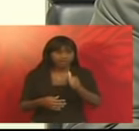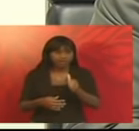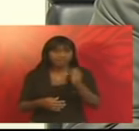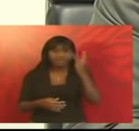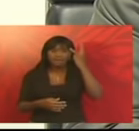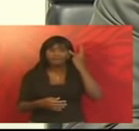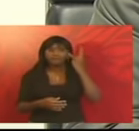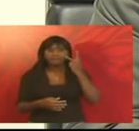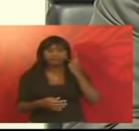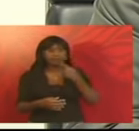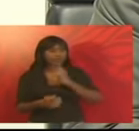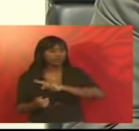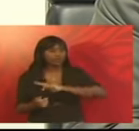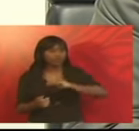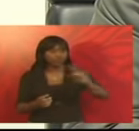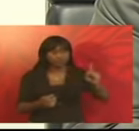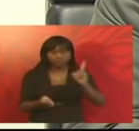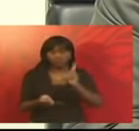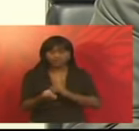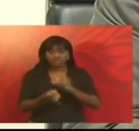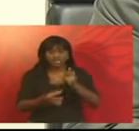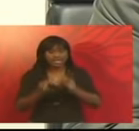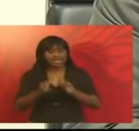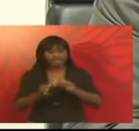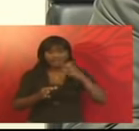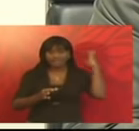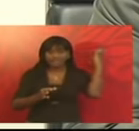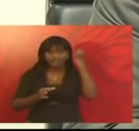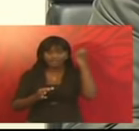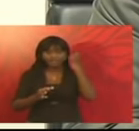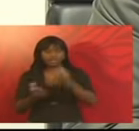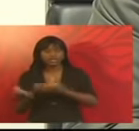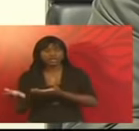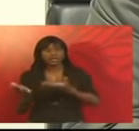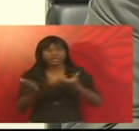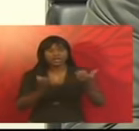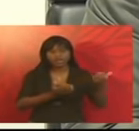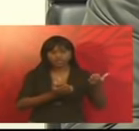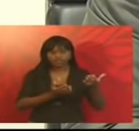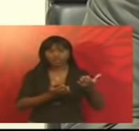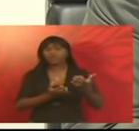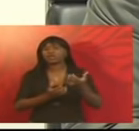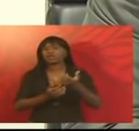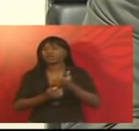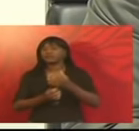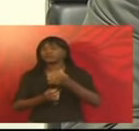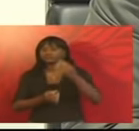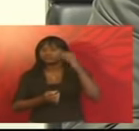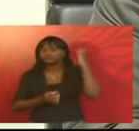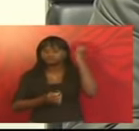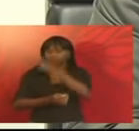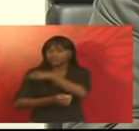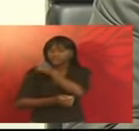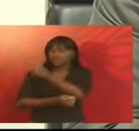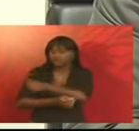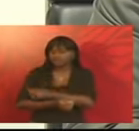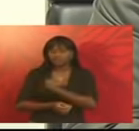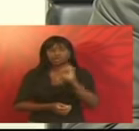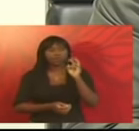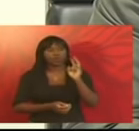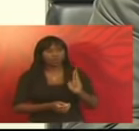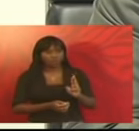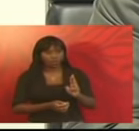to seek medical care. If it's an urgent event, then you can seek medical care through the emergency room systems, or you can seek